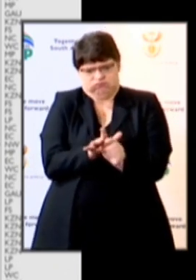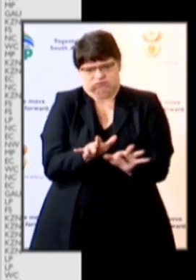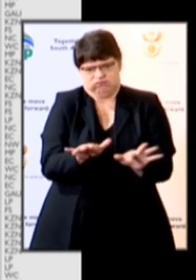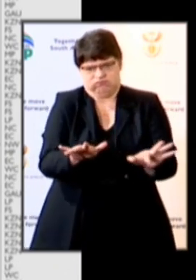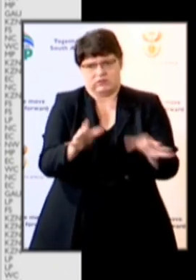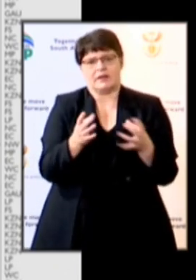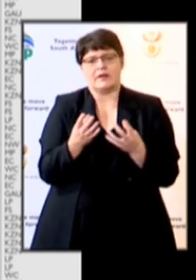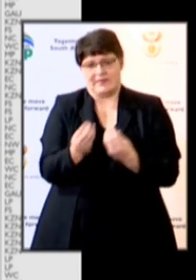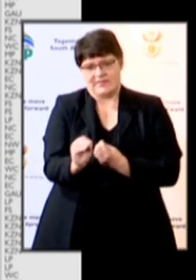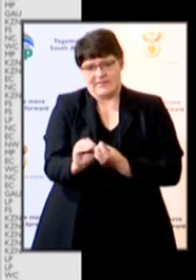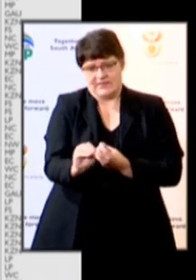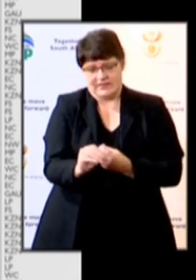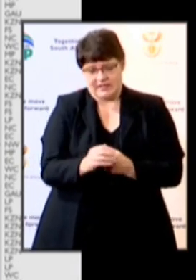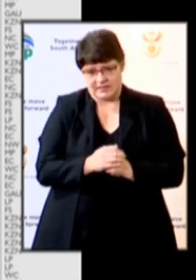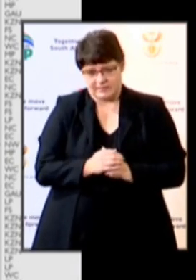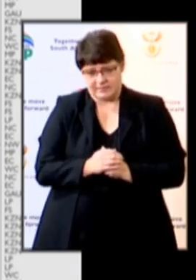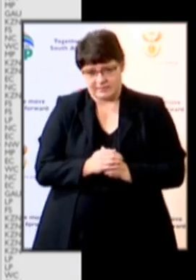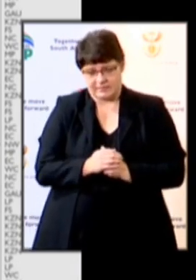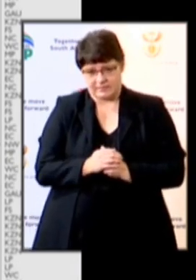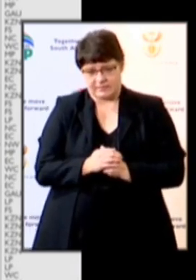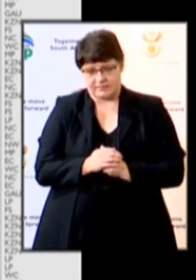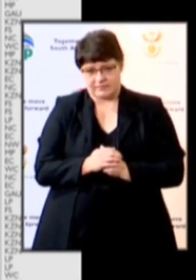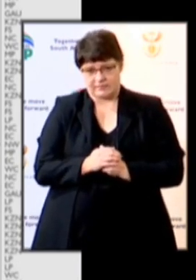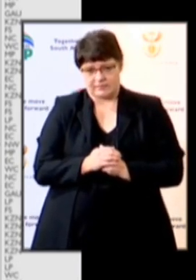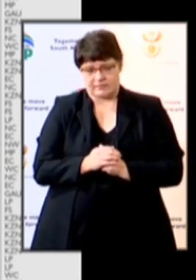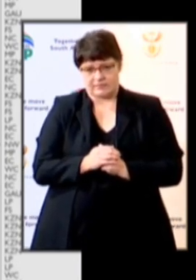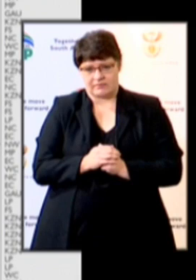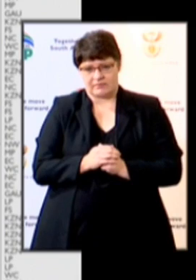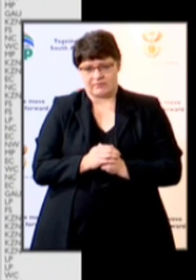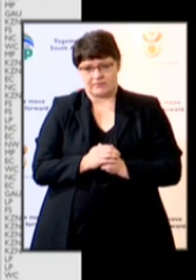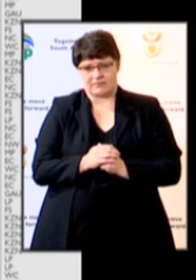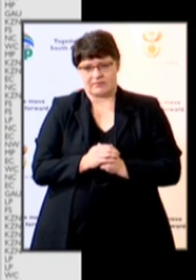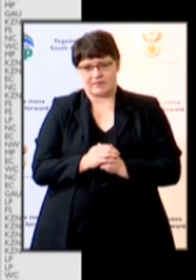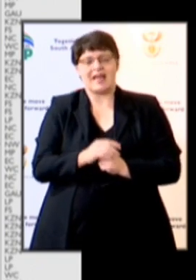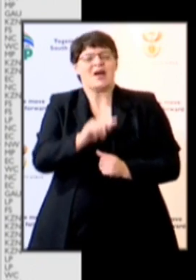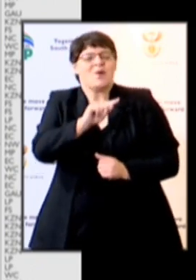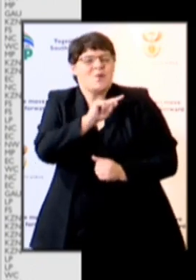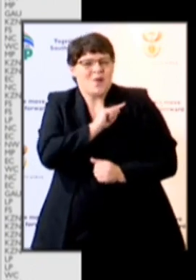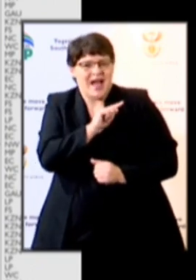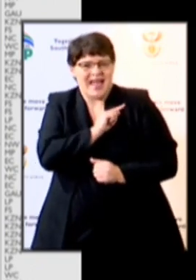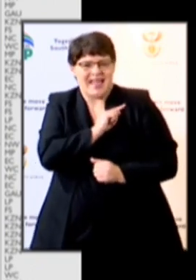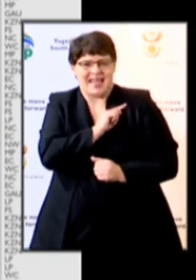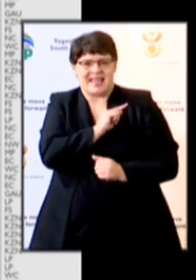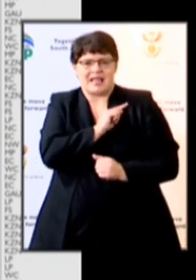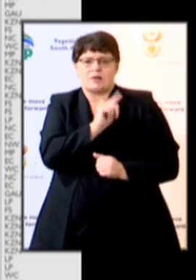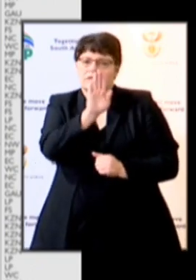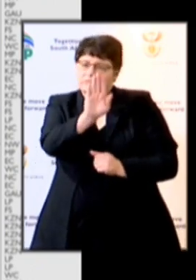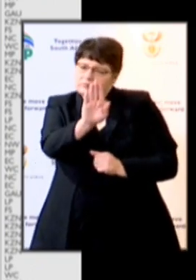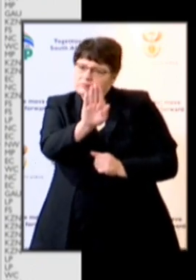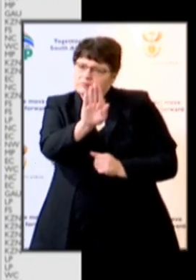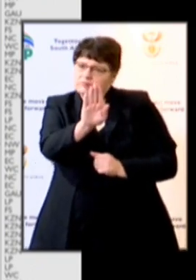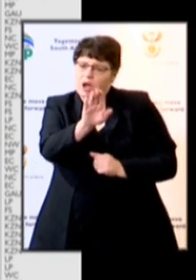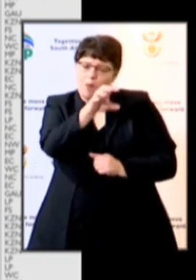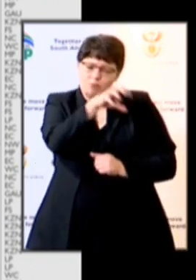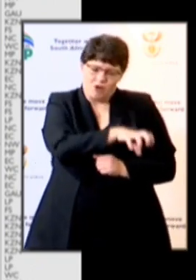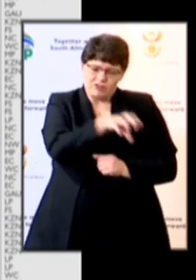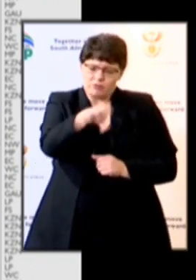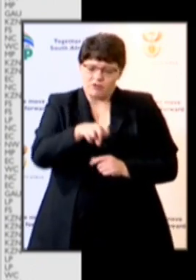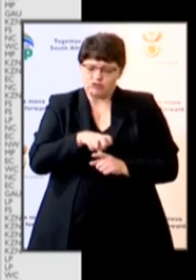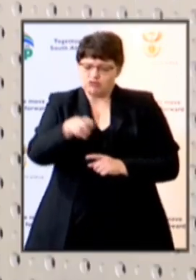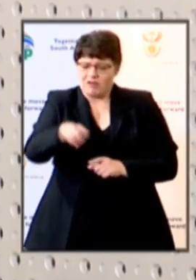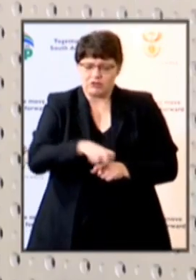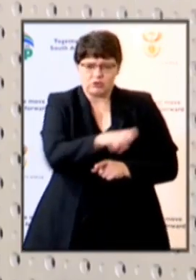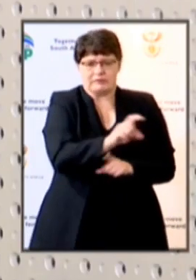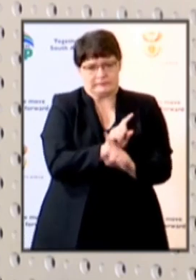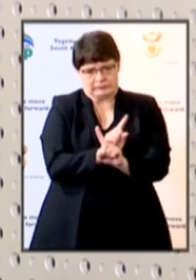So that is why we do not want, and we are still restricting, interprovincial